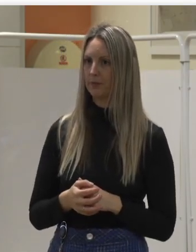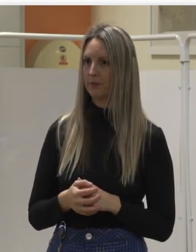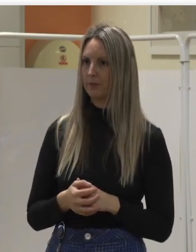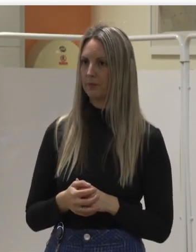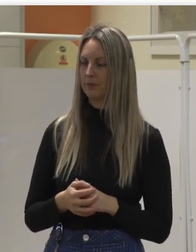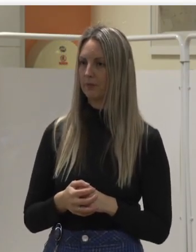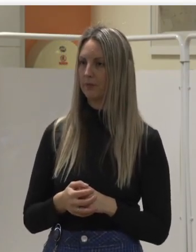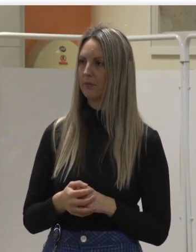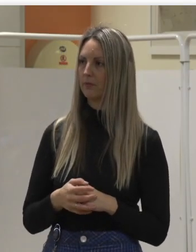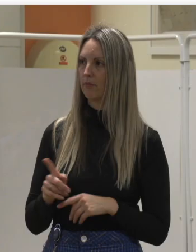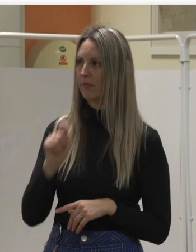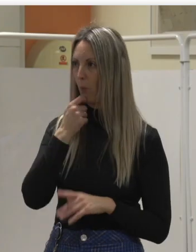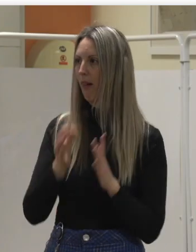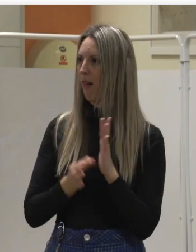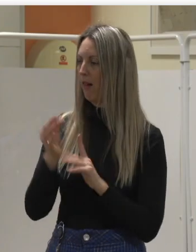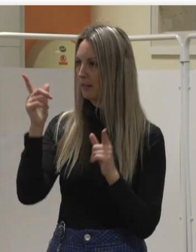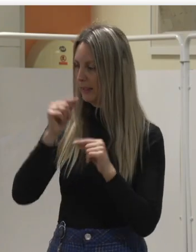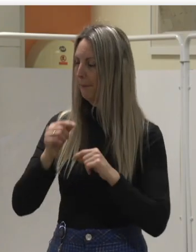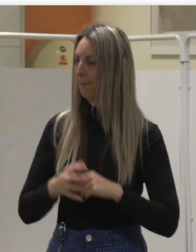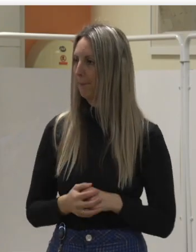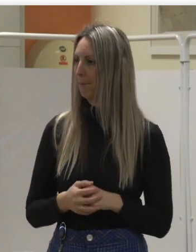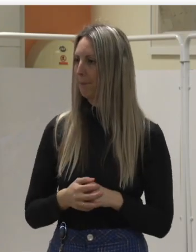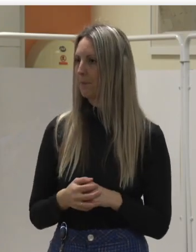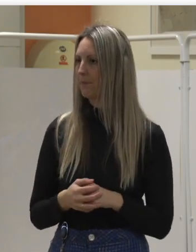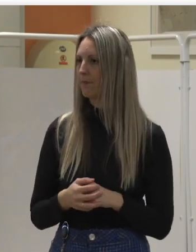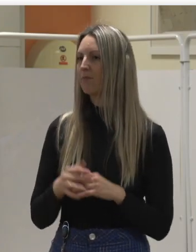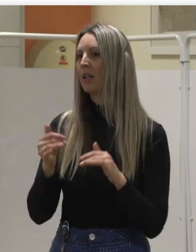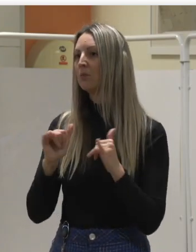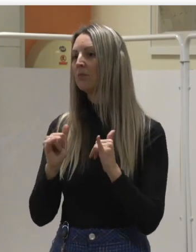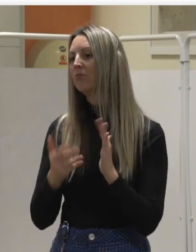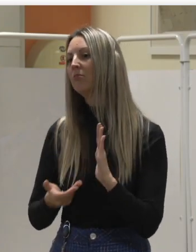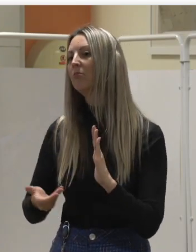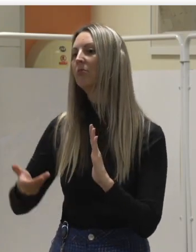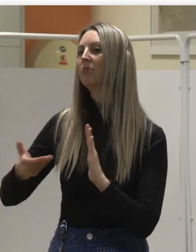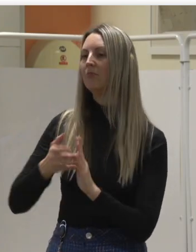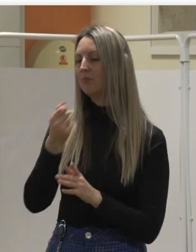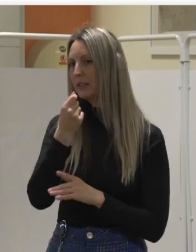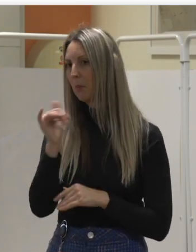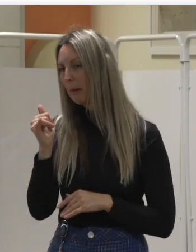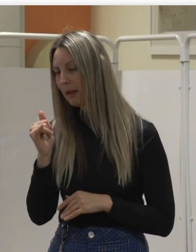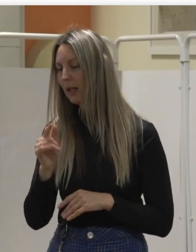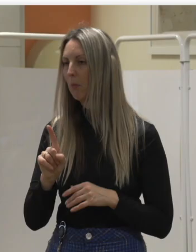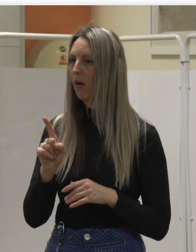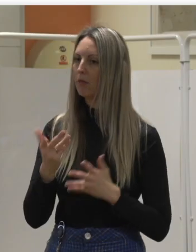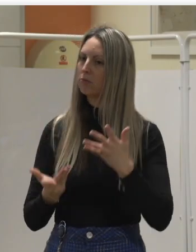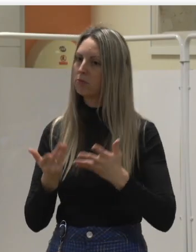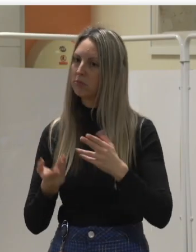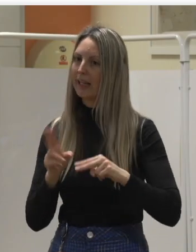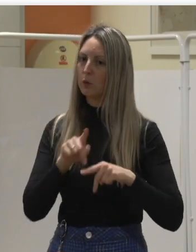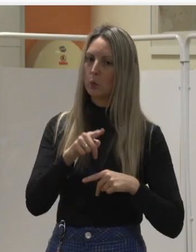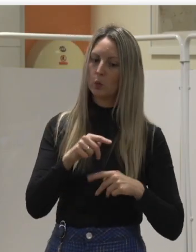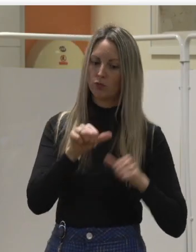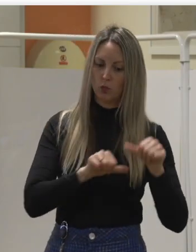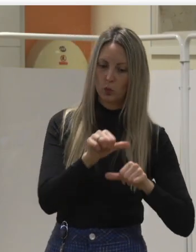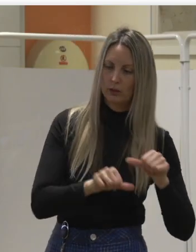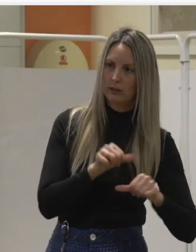help you to get to better sleep. And then you may need sometimes medication to help you to sleep, but that depends whether you would like